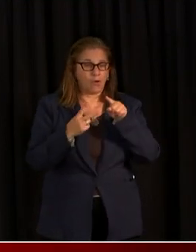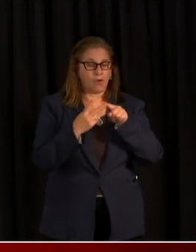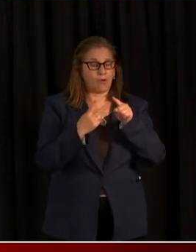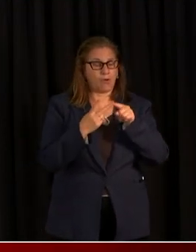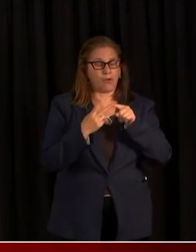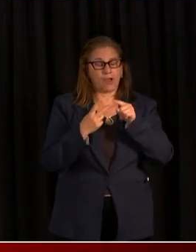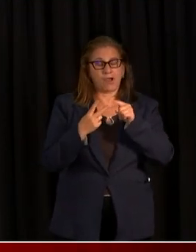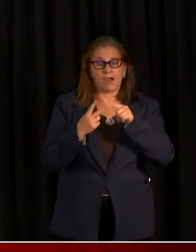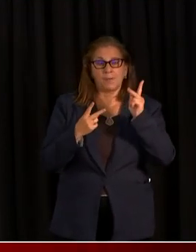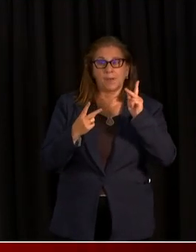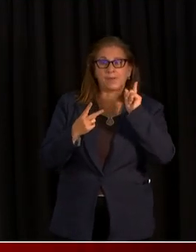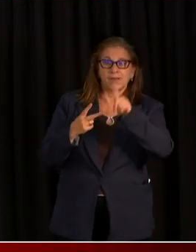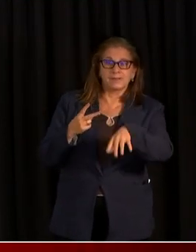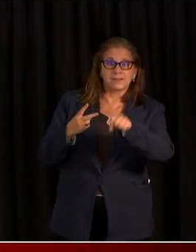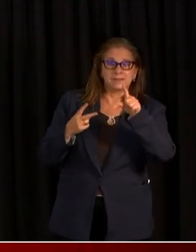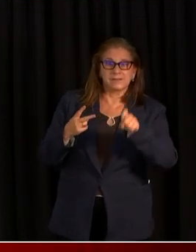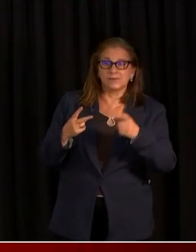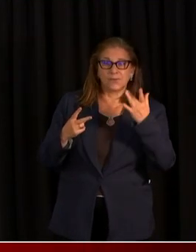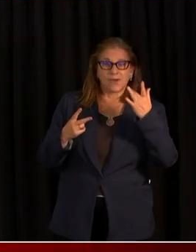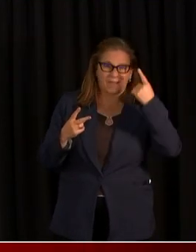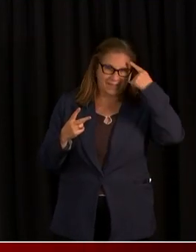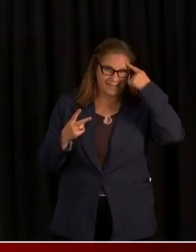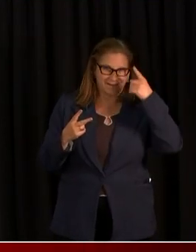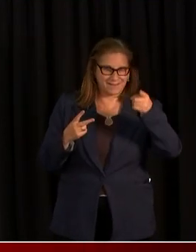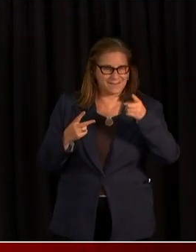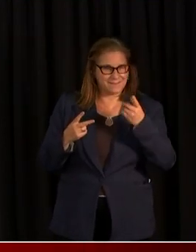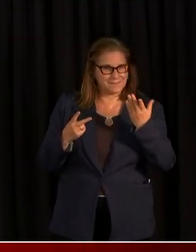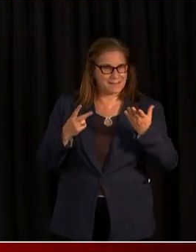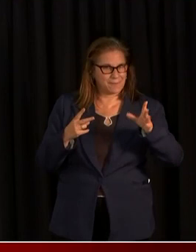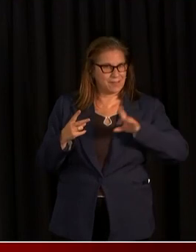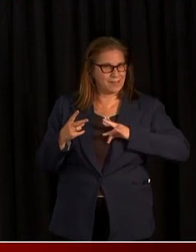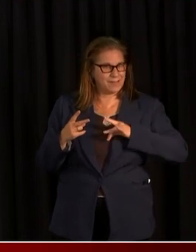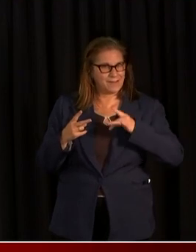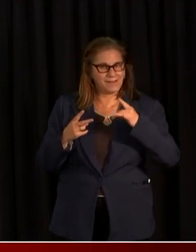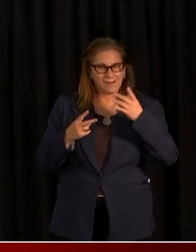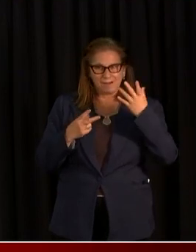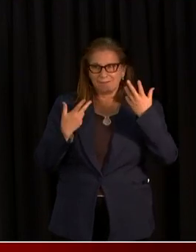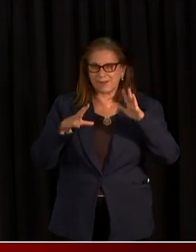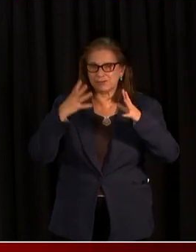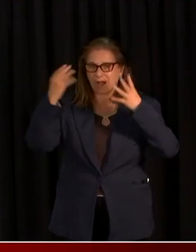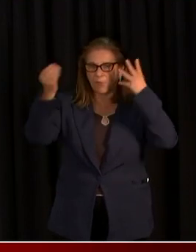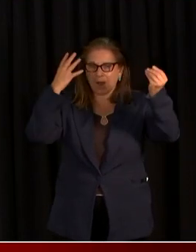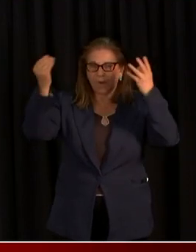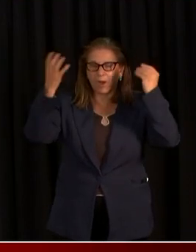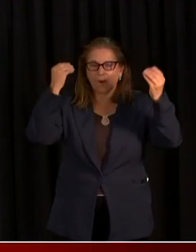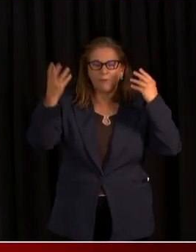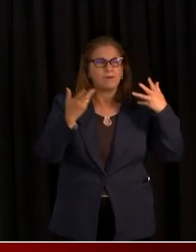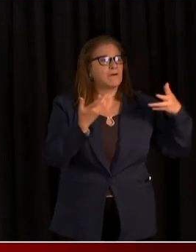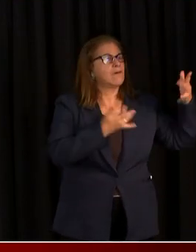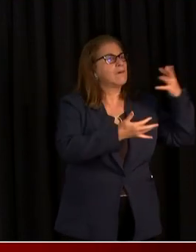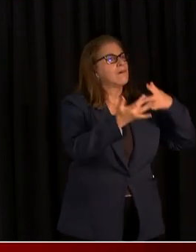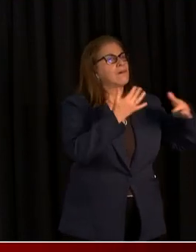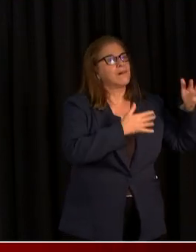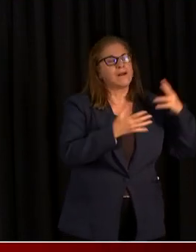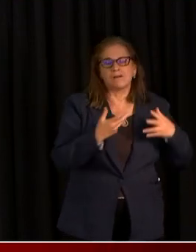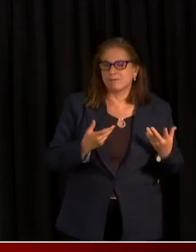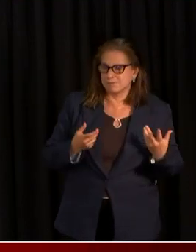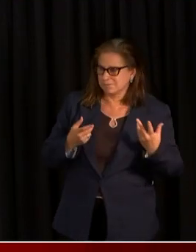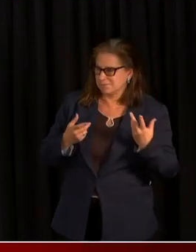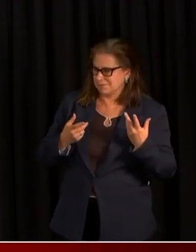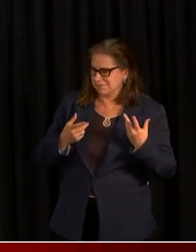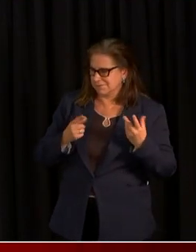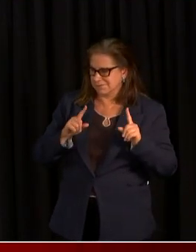home and quarantining. They're still going out. So what DC Health wants